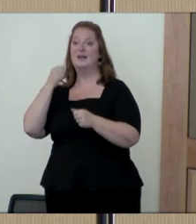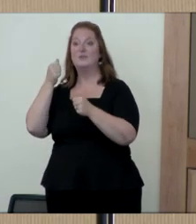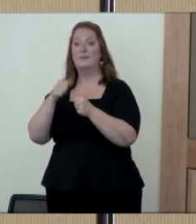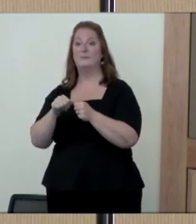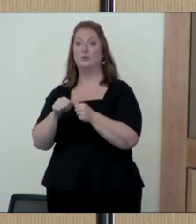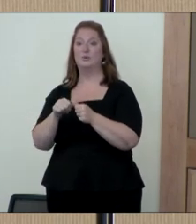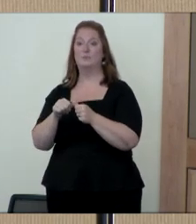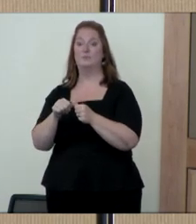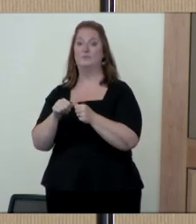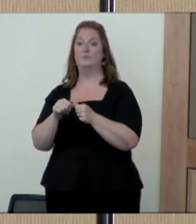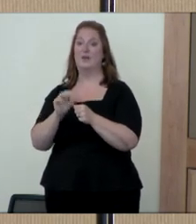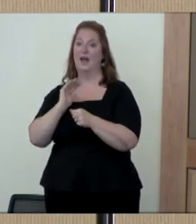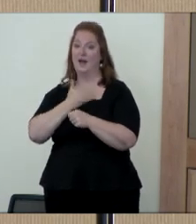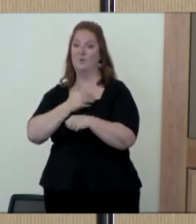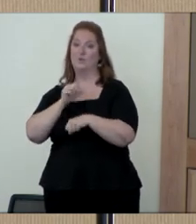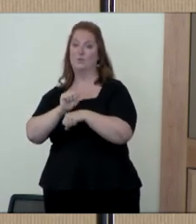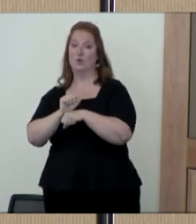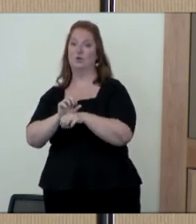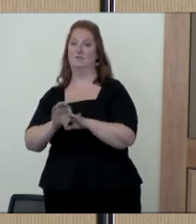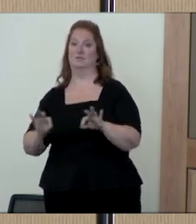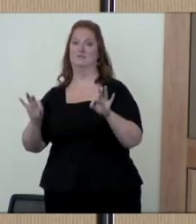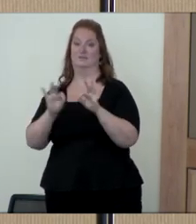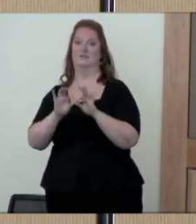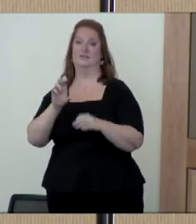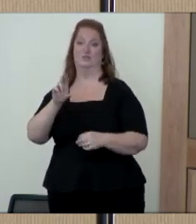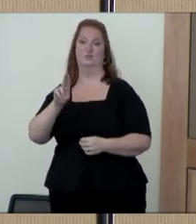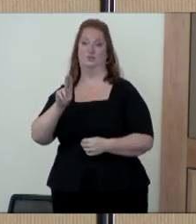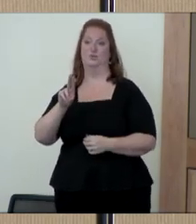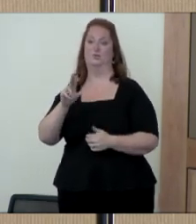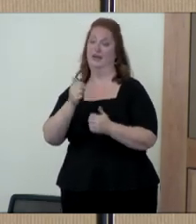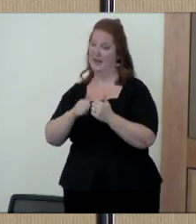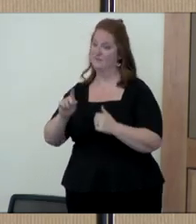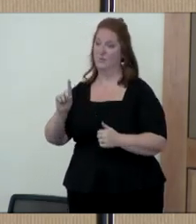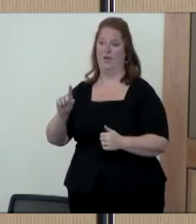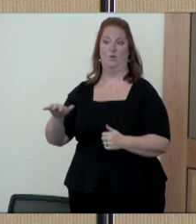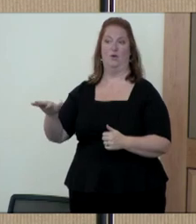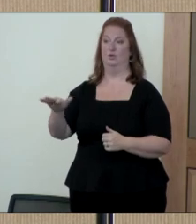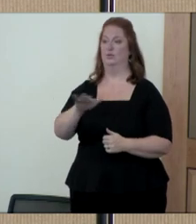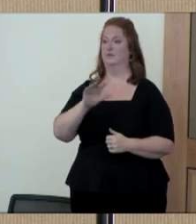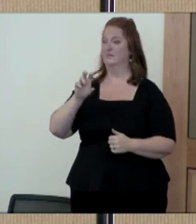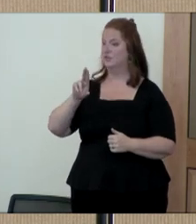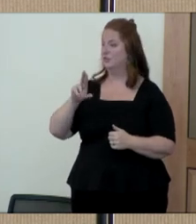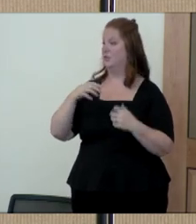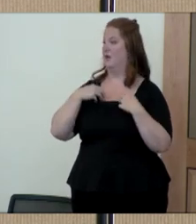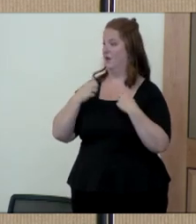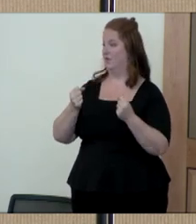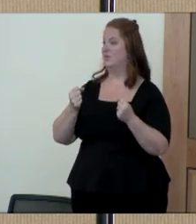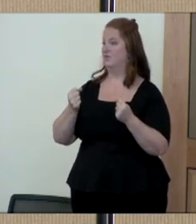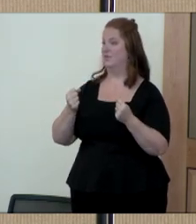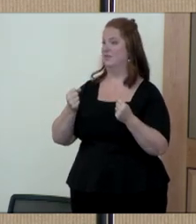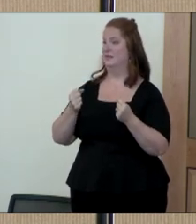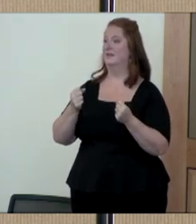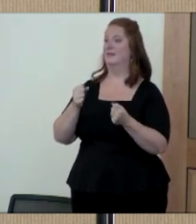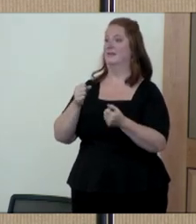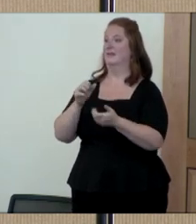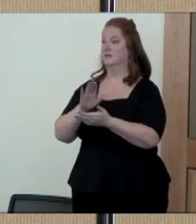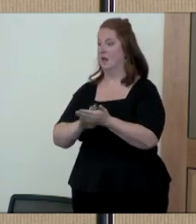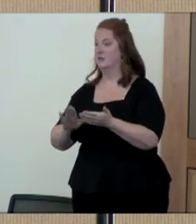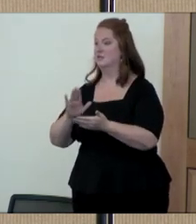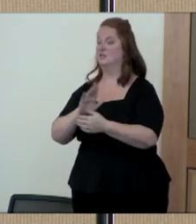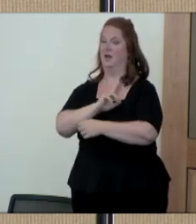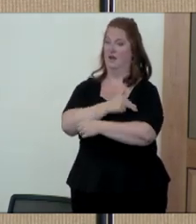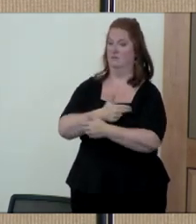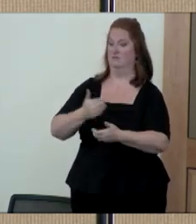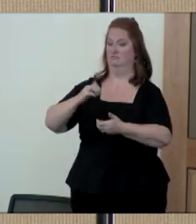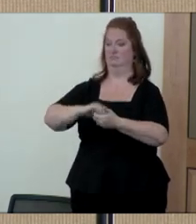critical work that we do every day and across VCU and VCU Health, together as one enterprise, to advance the health